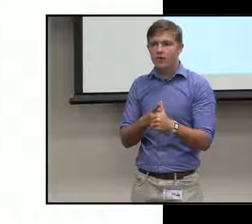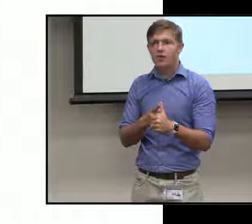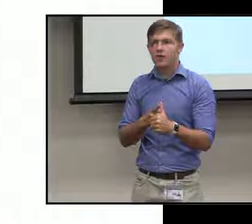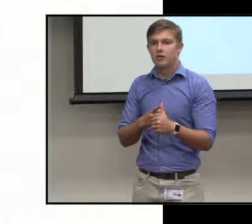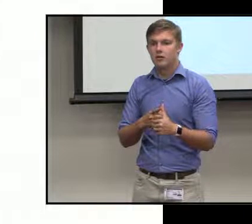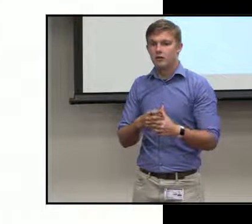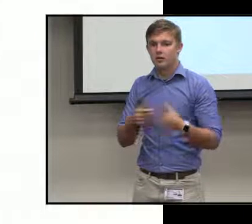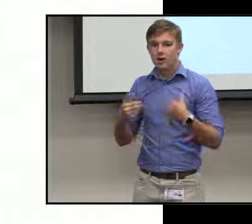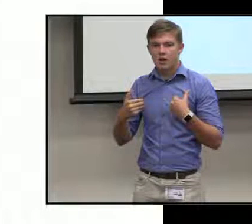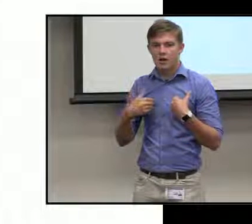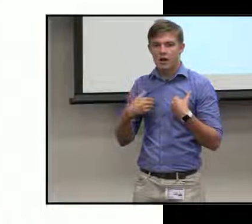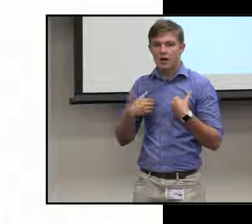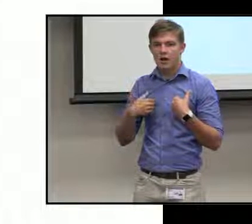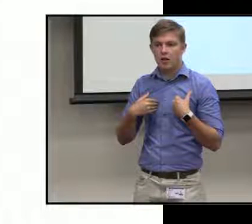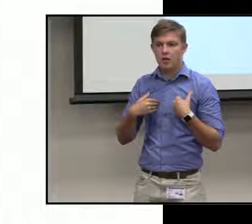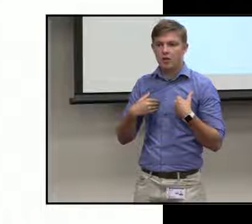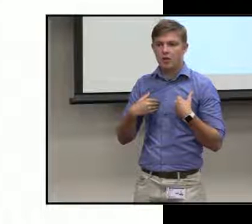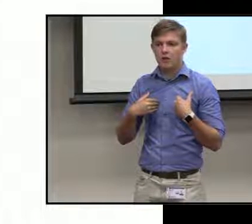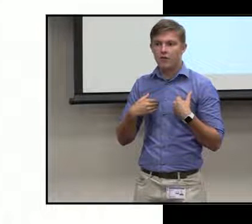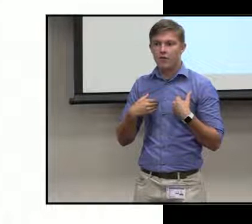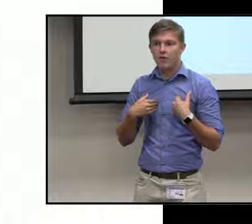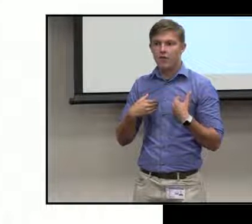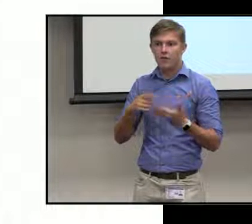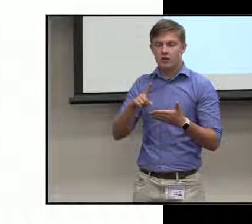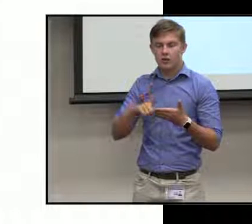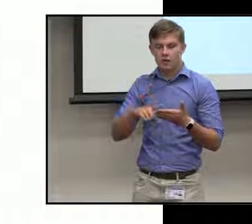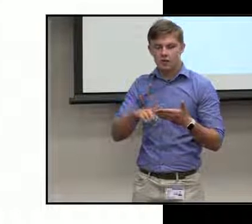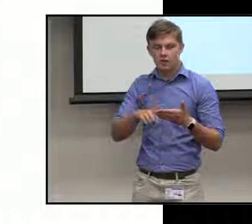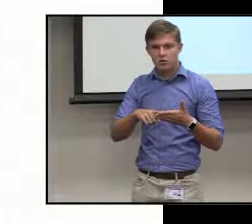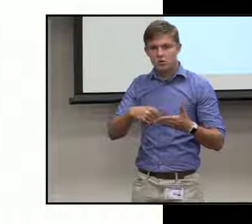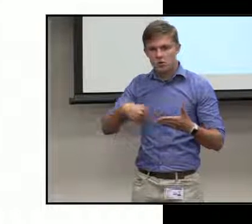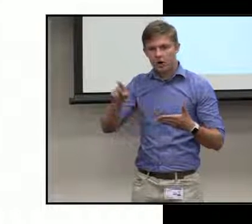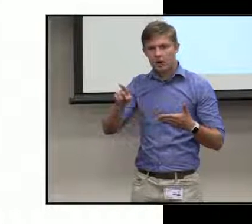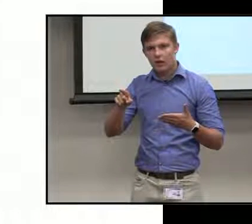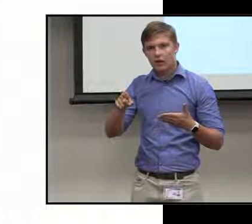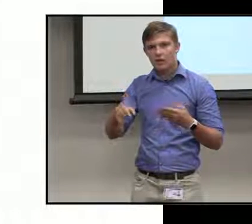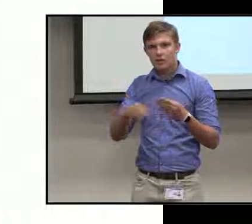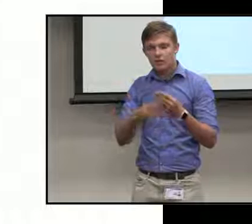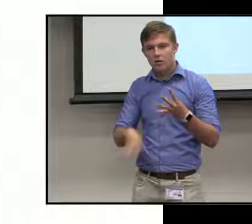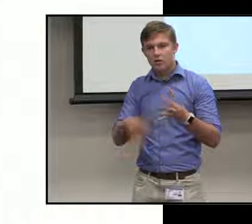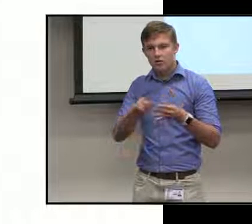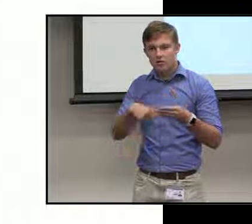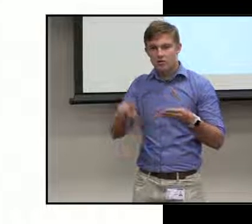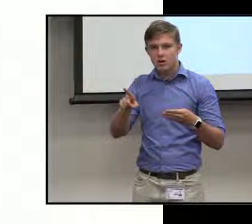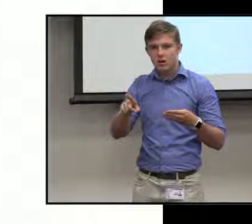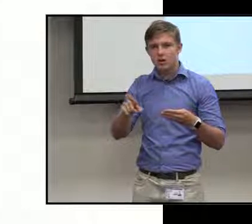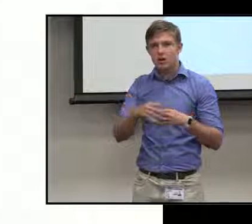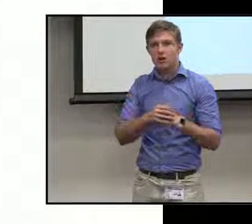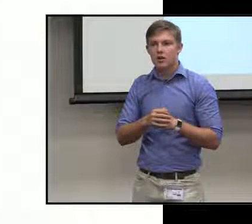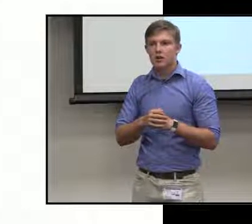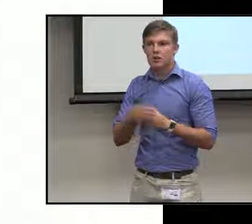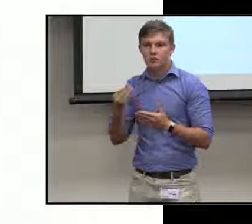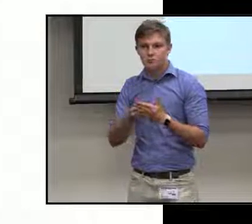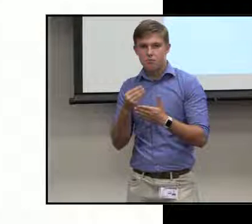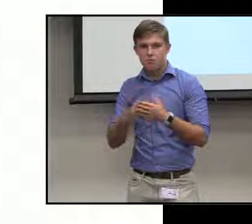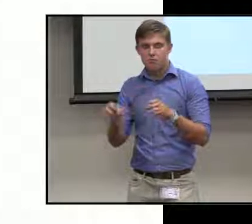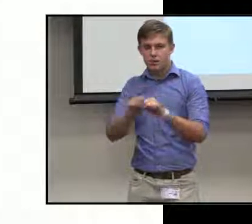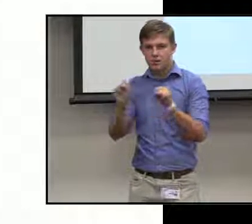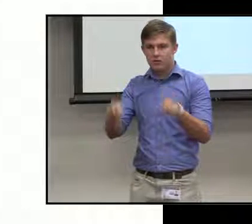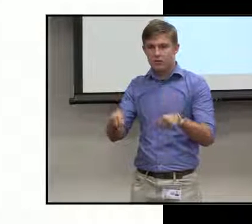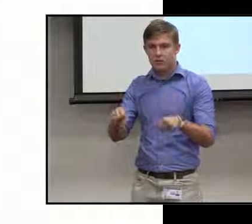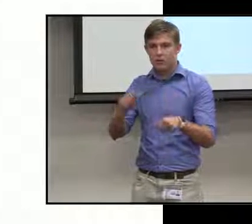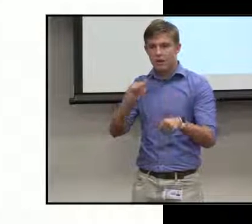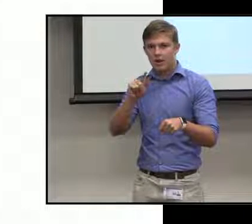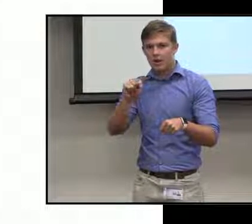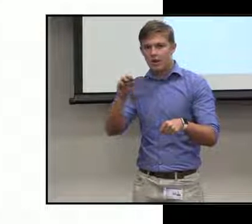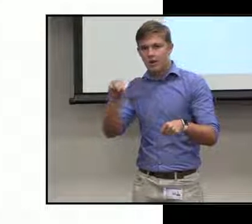place the checkless money system. In other words, ATMs. They did away with checks long before we did it. We still use